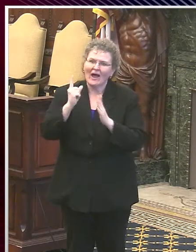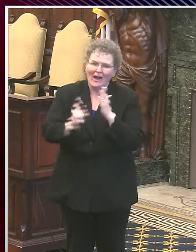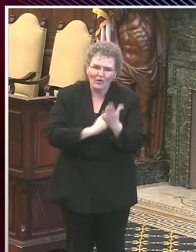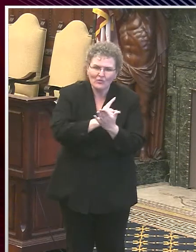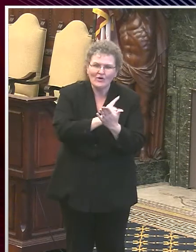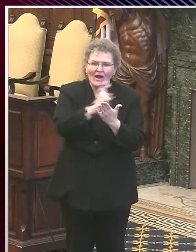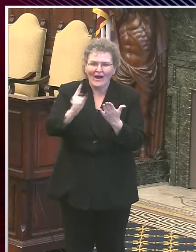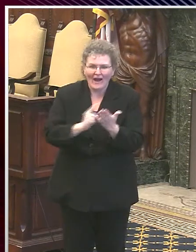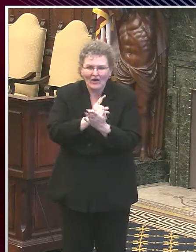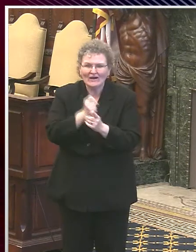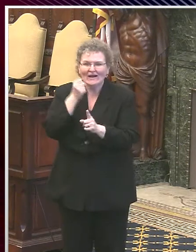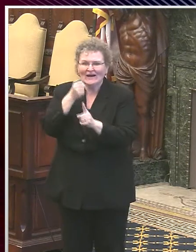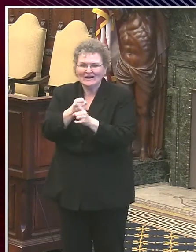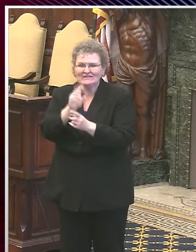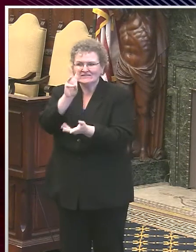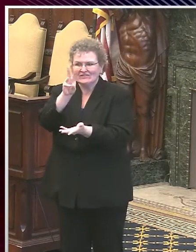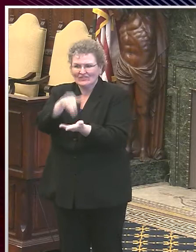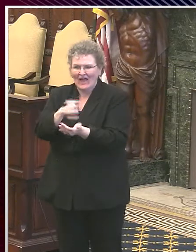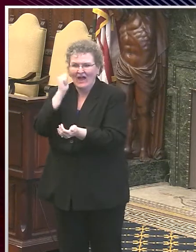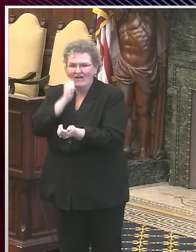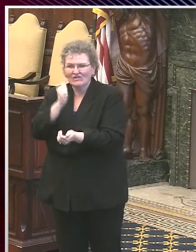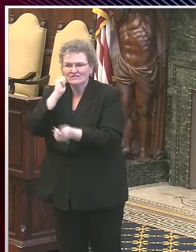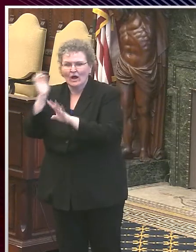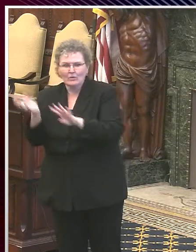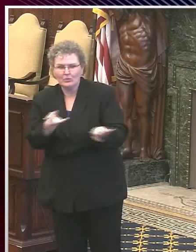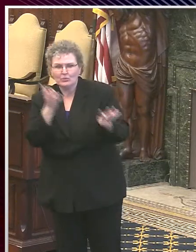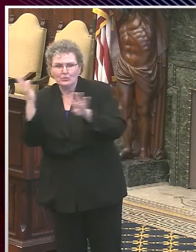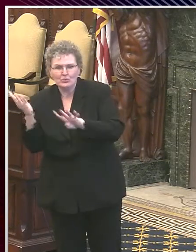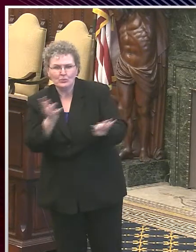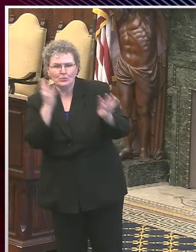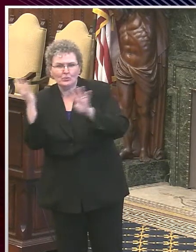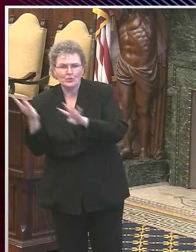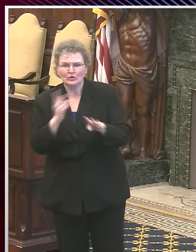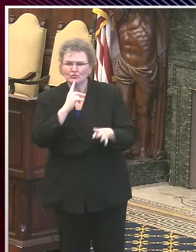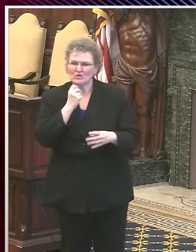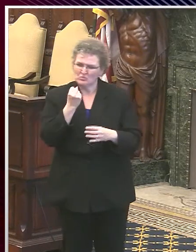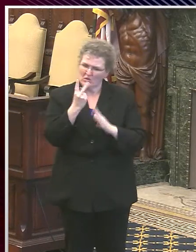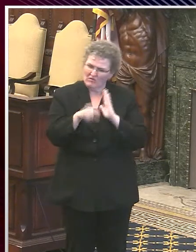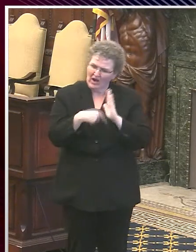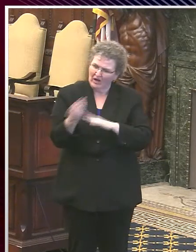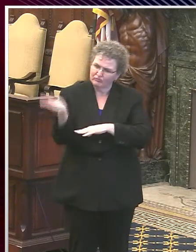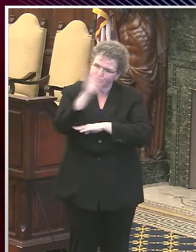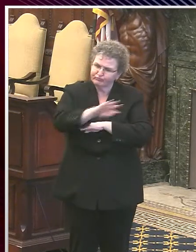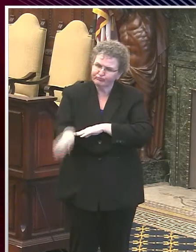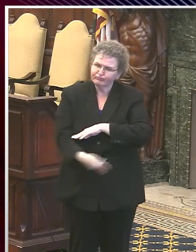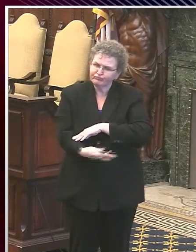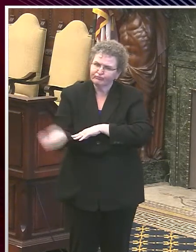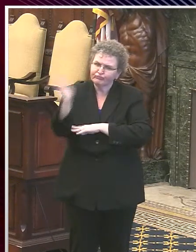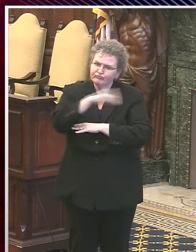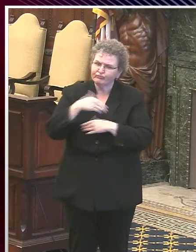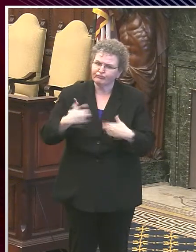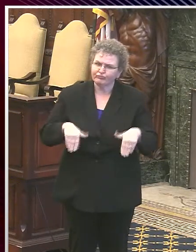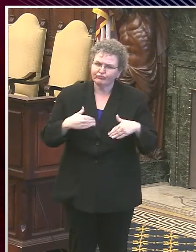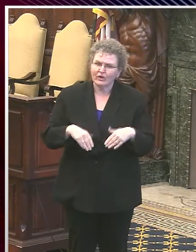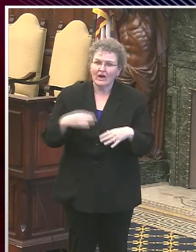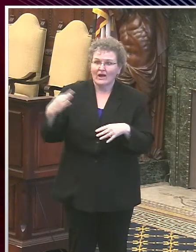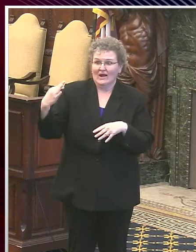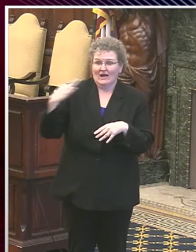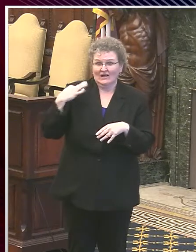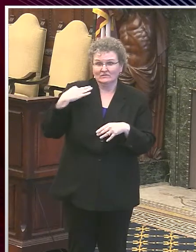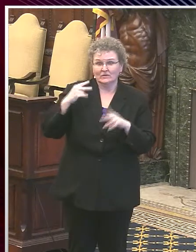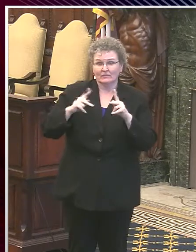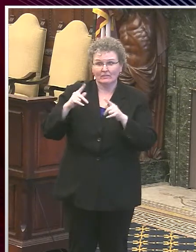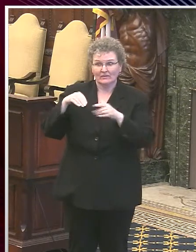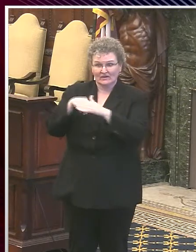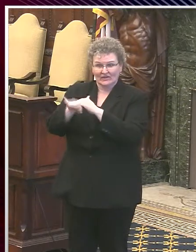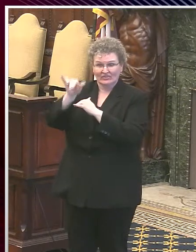6,000 people per day if they operate 12 hours per day tomorrow. Now, the people who are eligible for going there are people from our